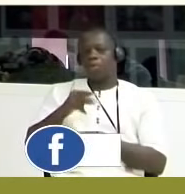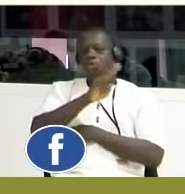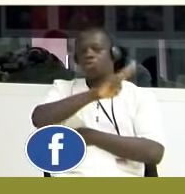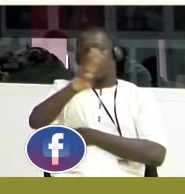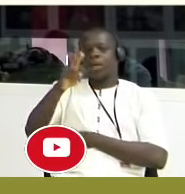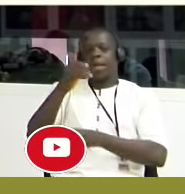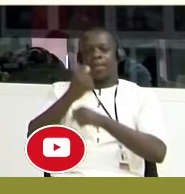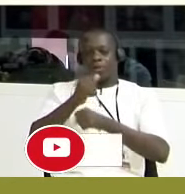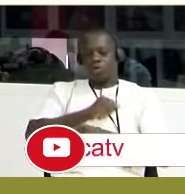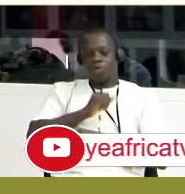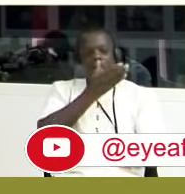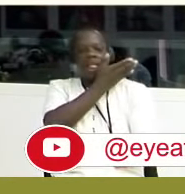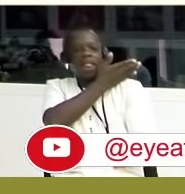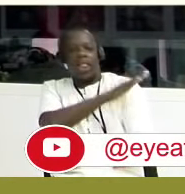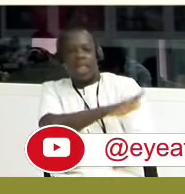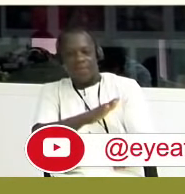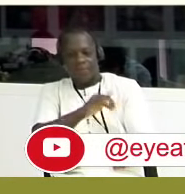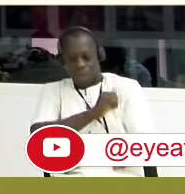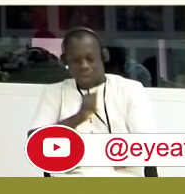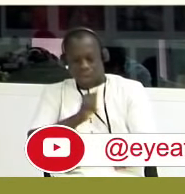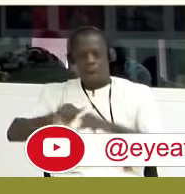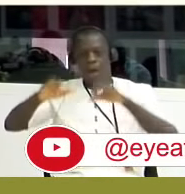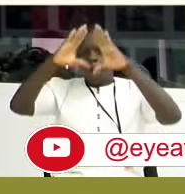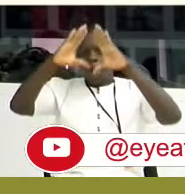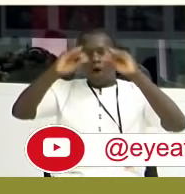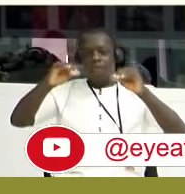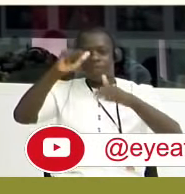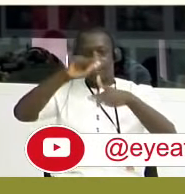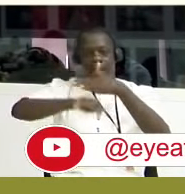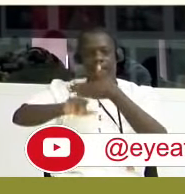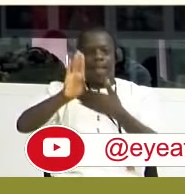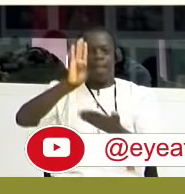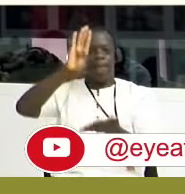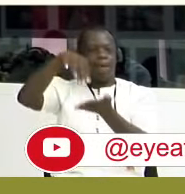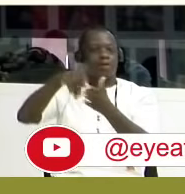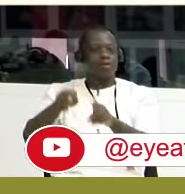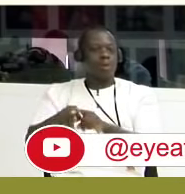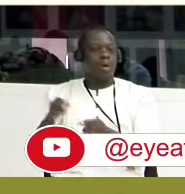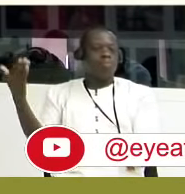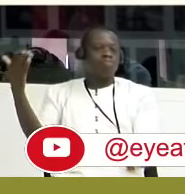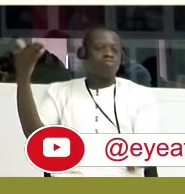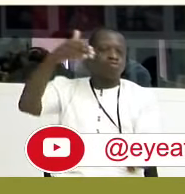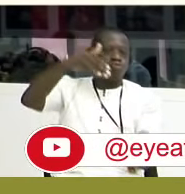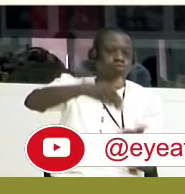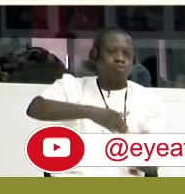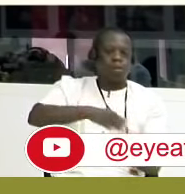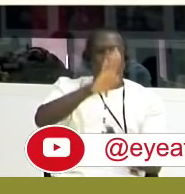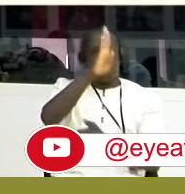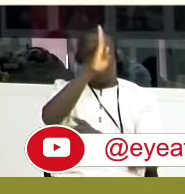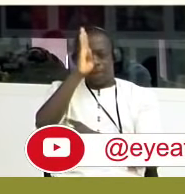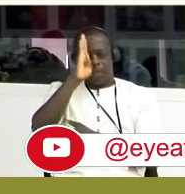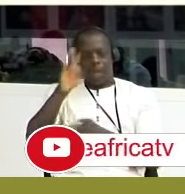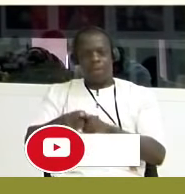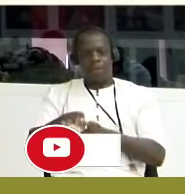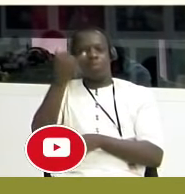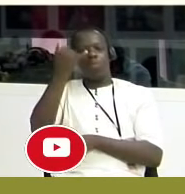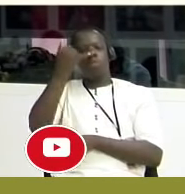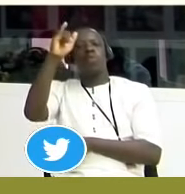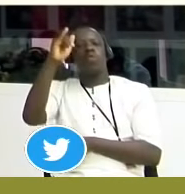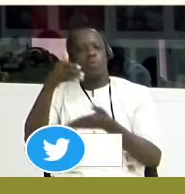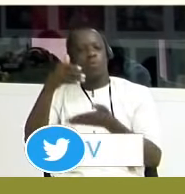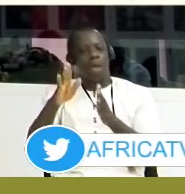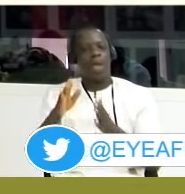our offices in Banjul, go up to Brikama and be rude or disrespectful to people.